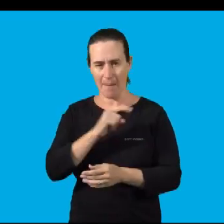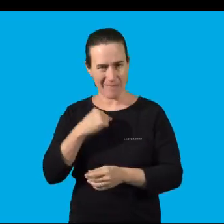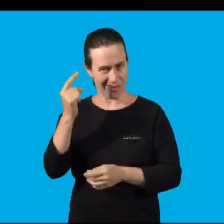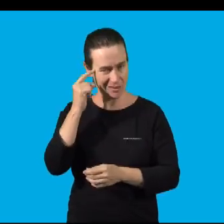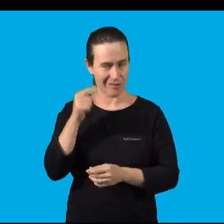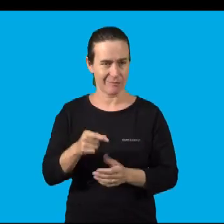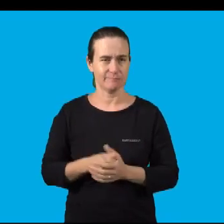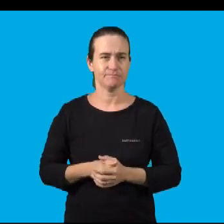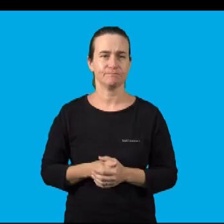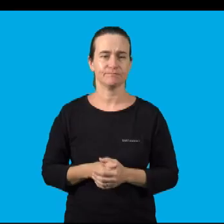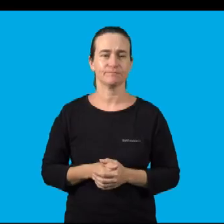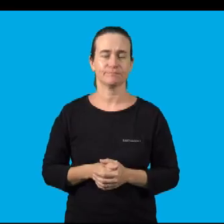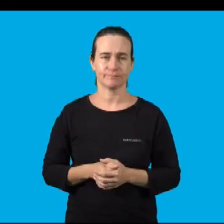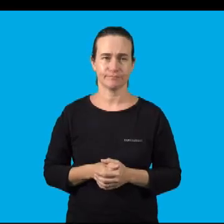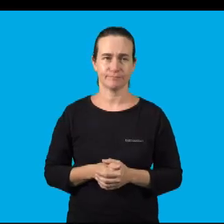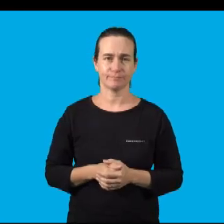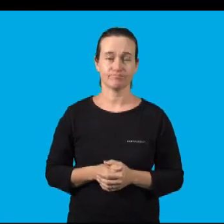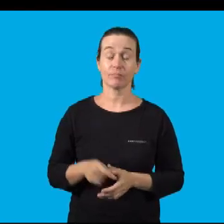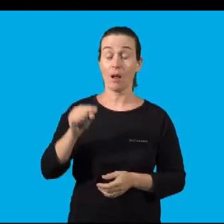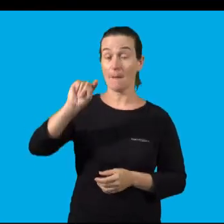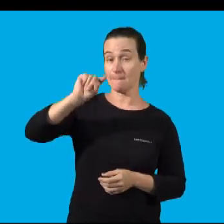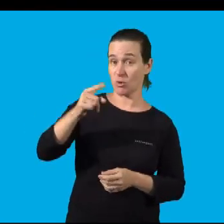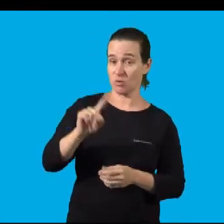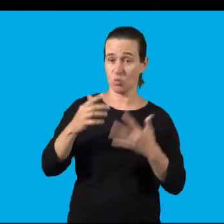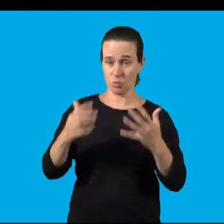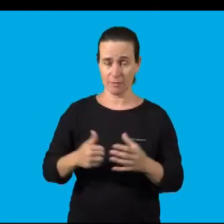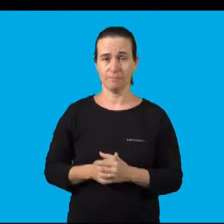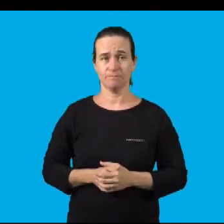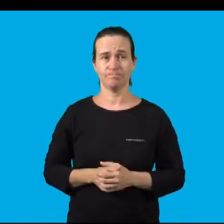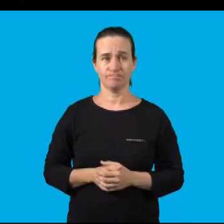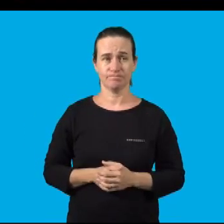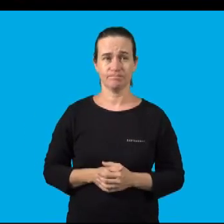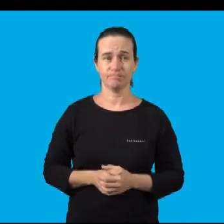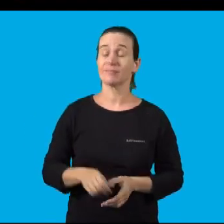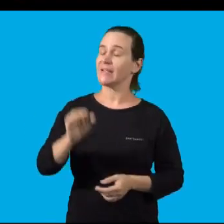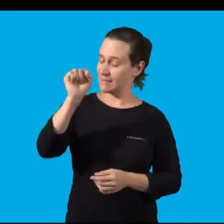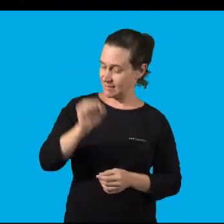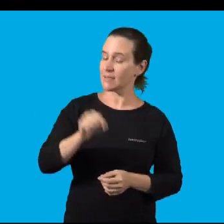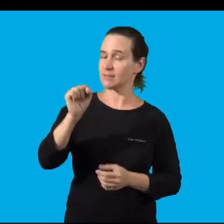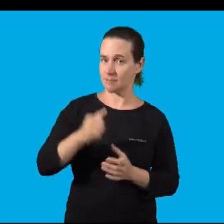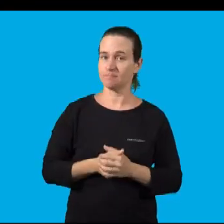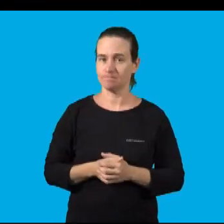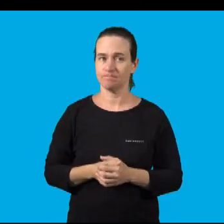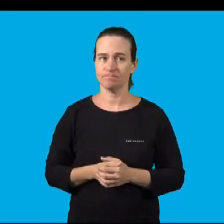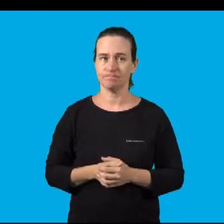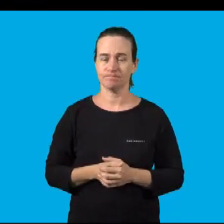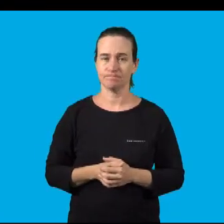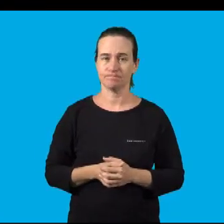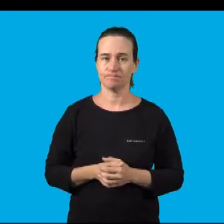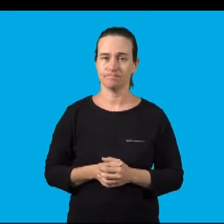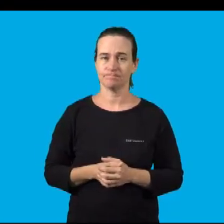Motivate your response. So, the point here, so we're saying, yes,